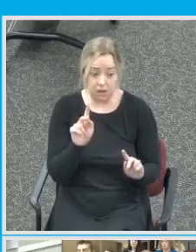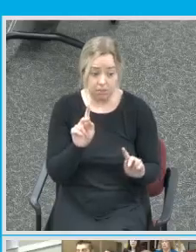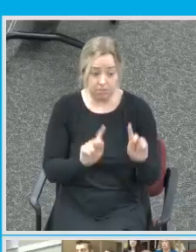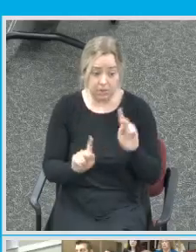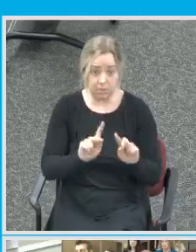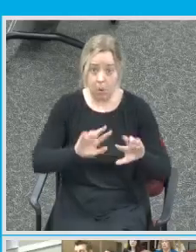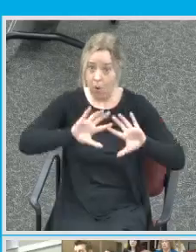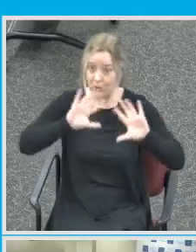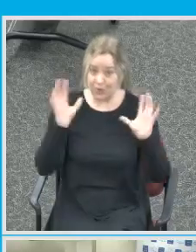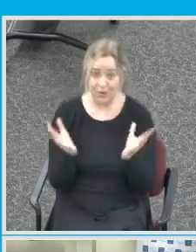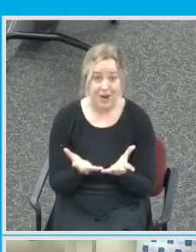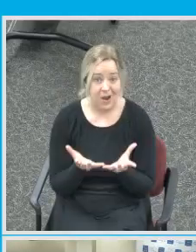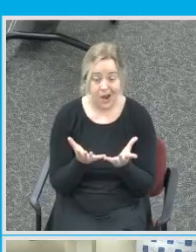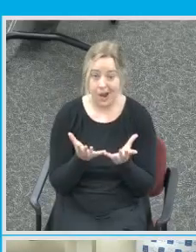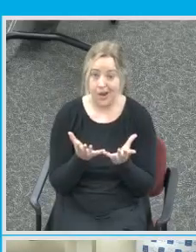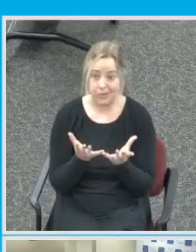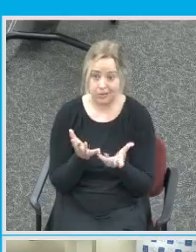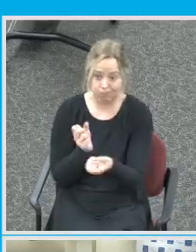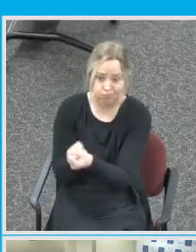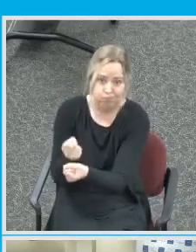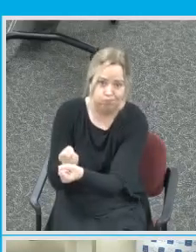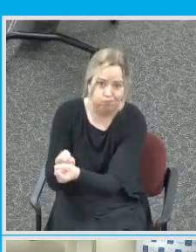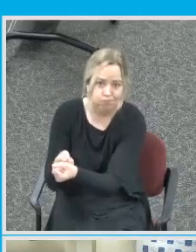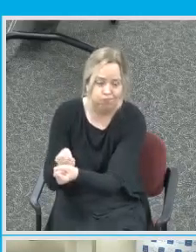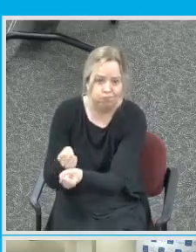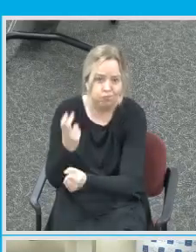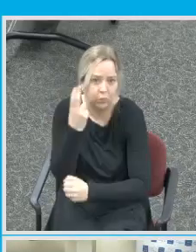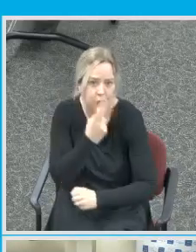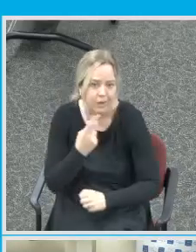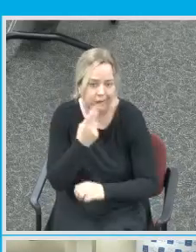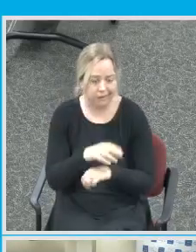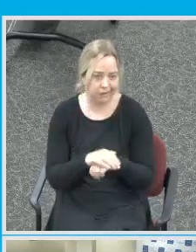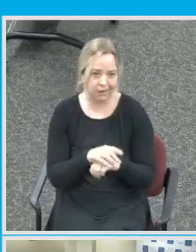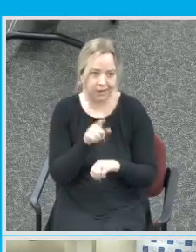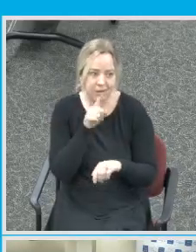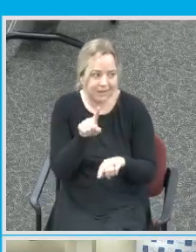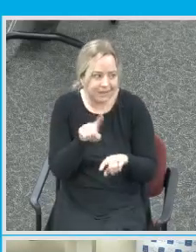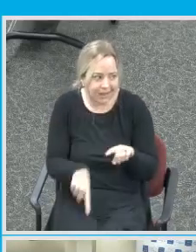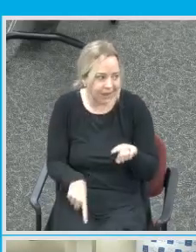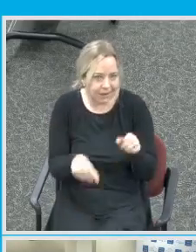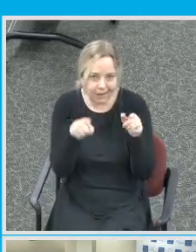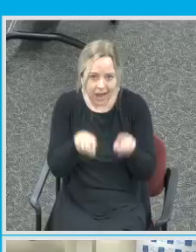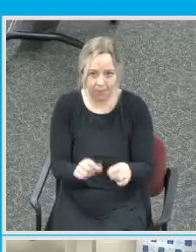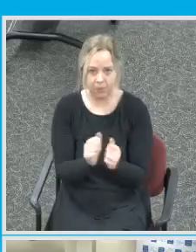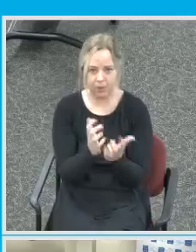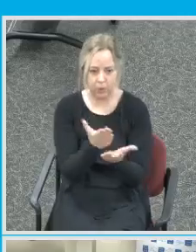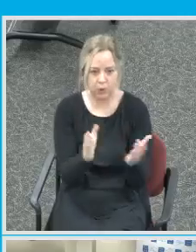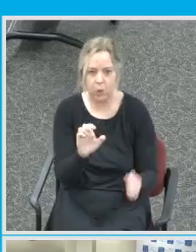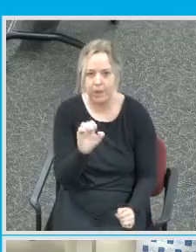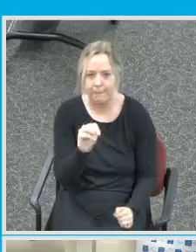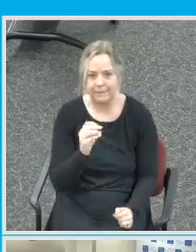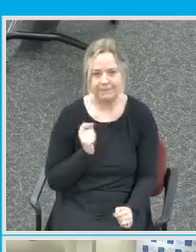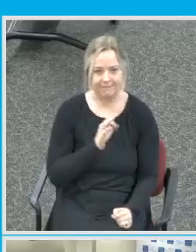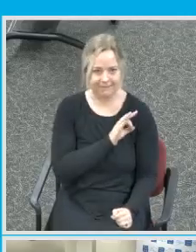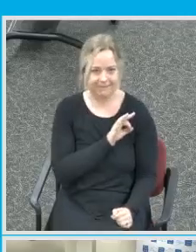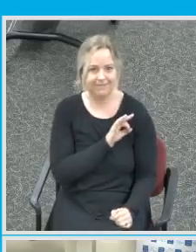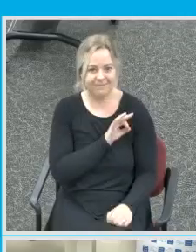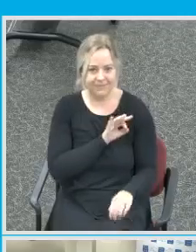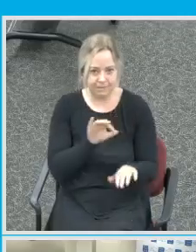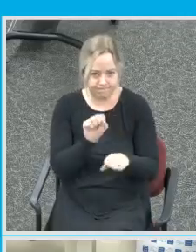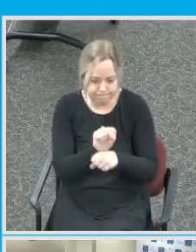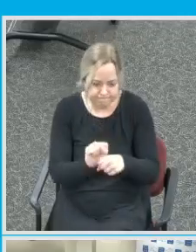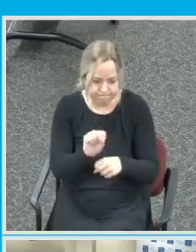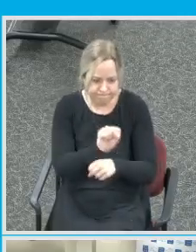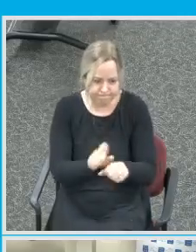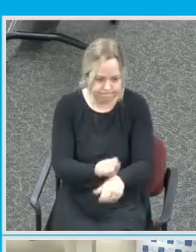perspective right now in the state of Hawaii, and that would not happen without an OEM staff that was proactive and working